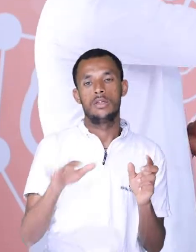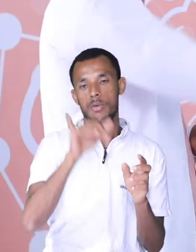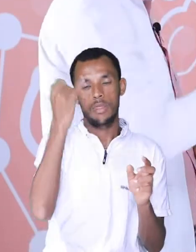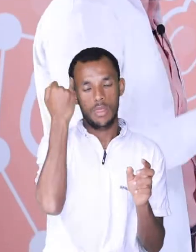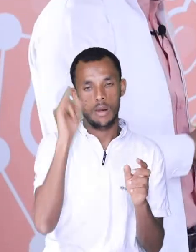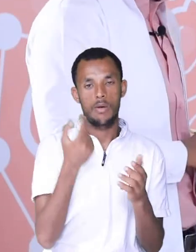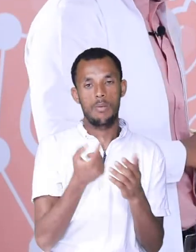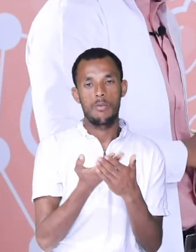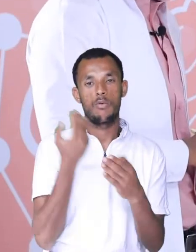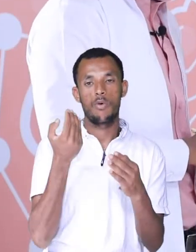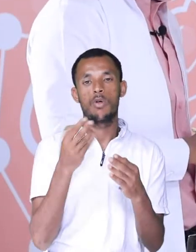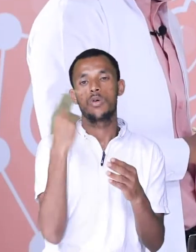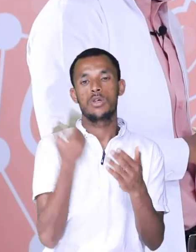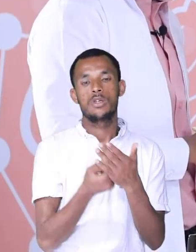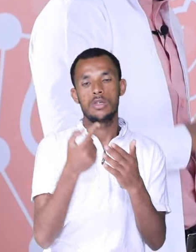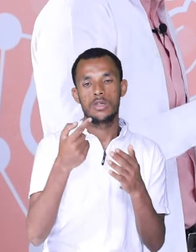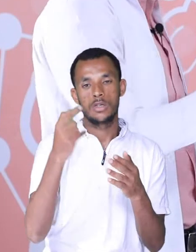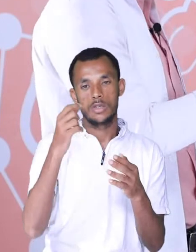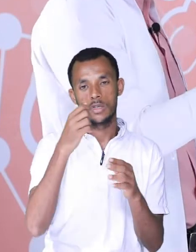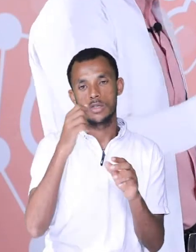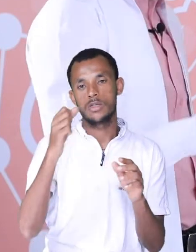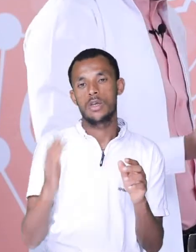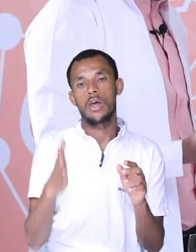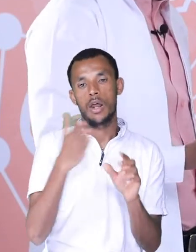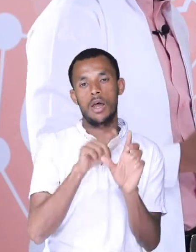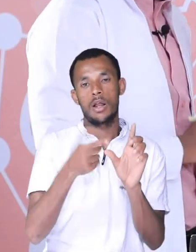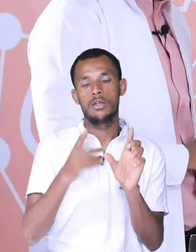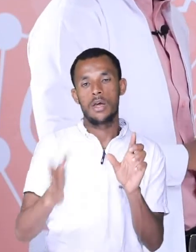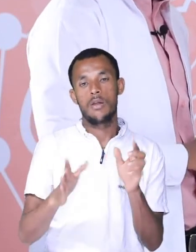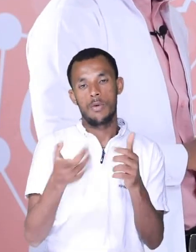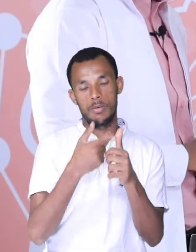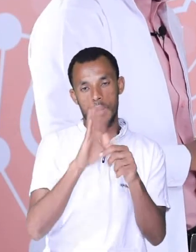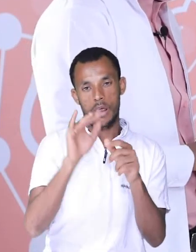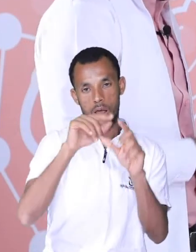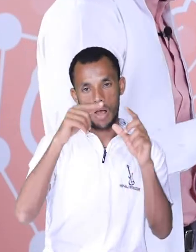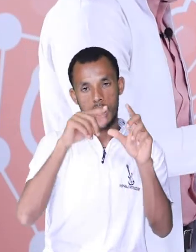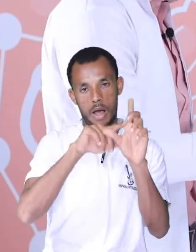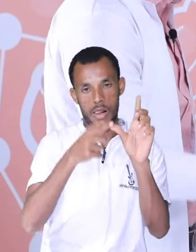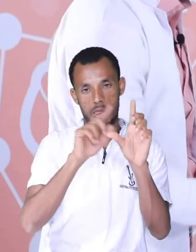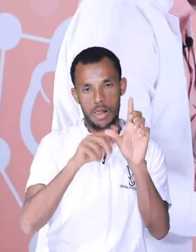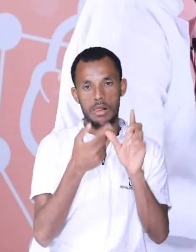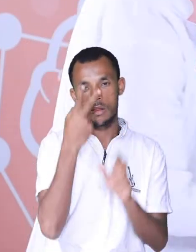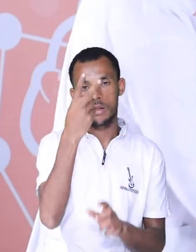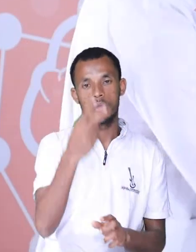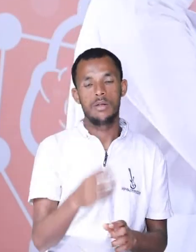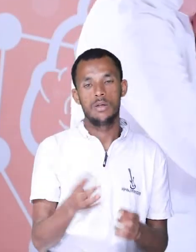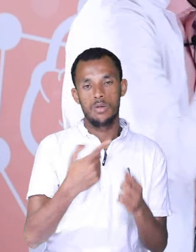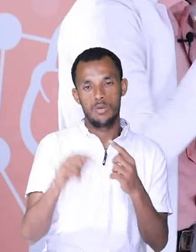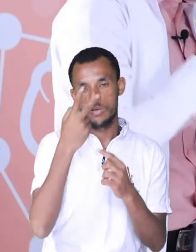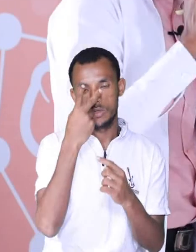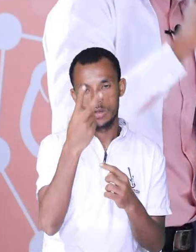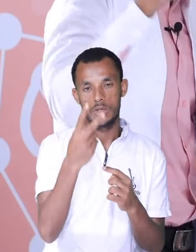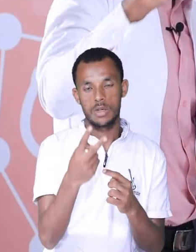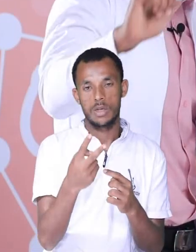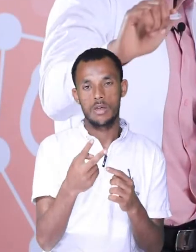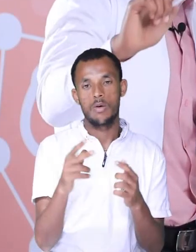Before using this side angle side similarity theorem, let's use angle similarity theorem. To solve this, we have